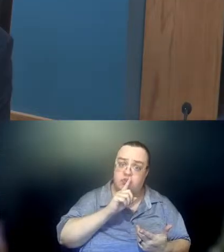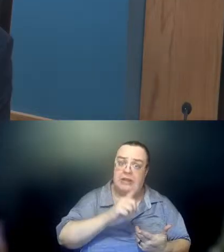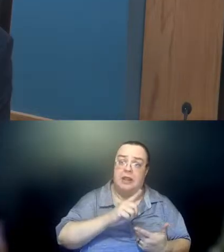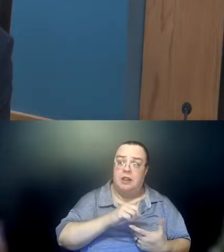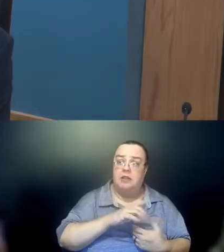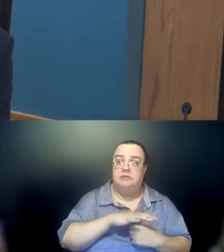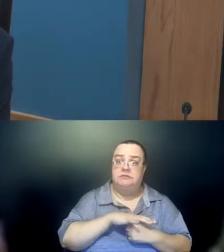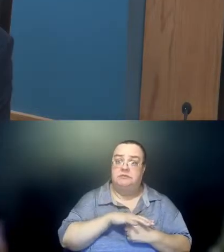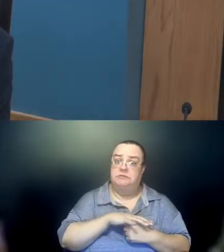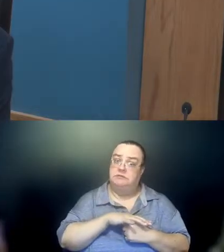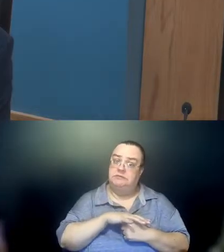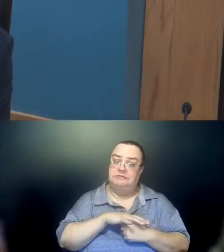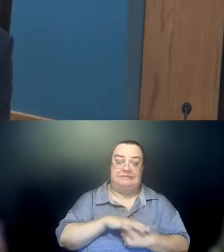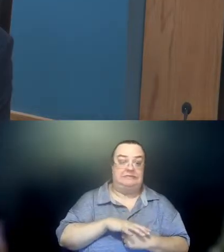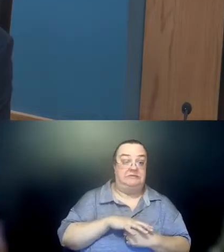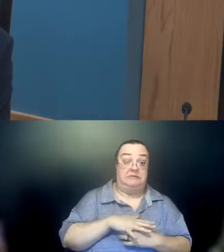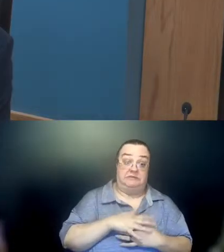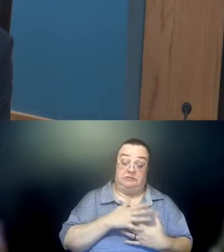say we